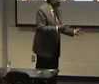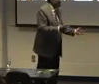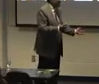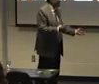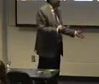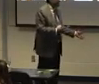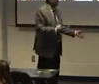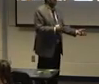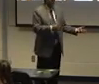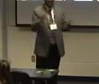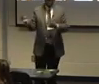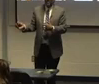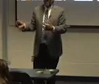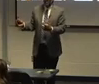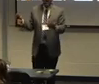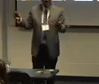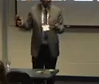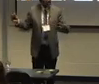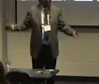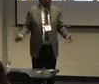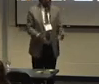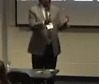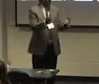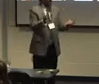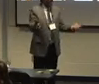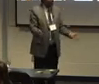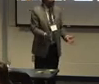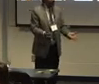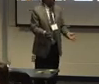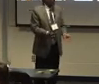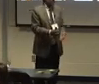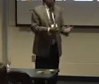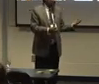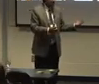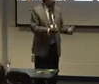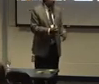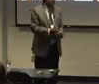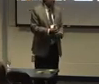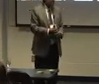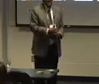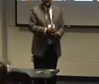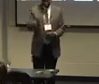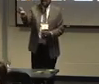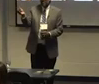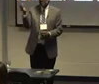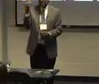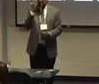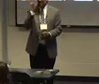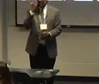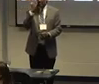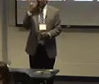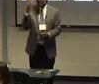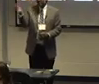they're accessible to everyone and more people, you know, it's somewhere everyone can go together. There's definitely lots of examples like that. And that might